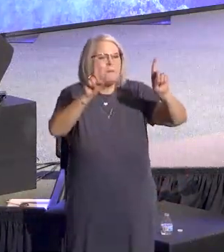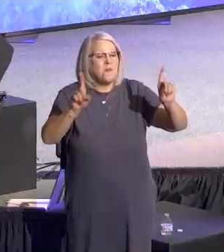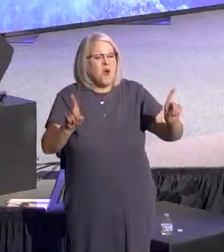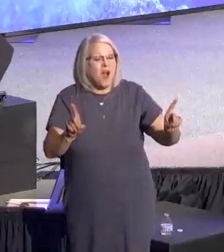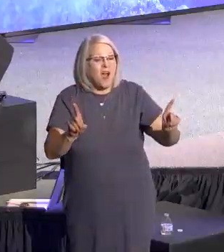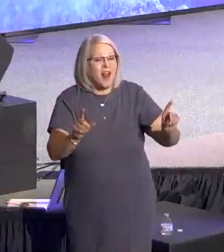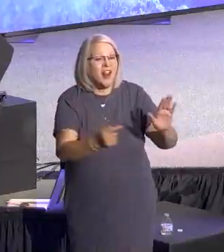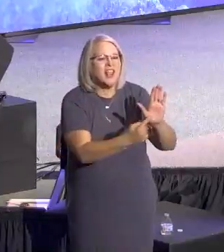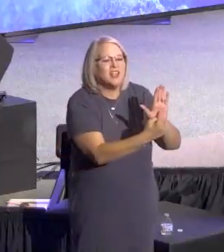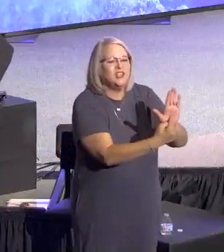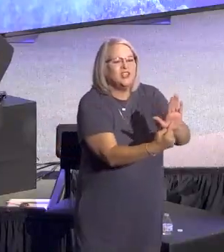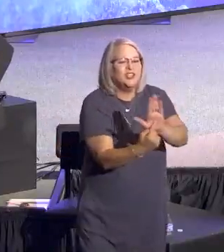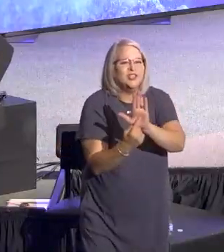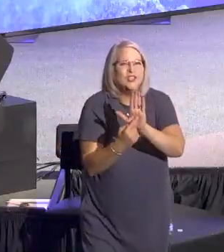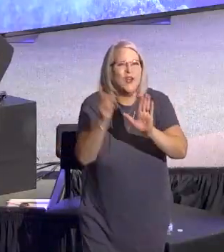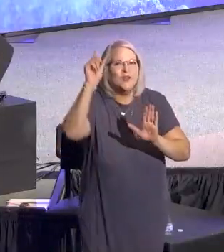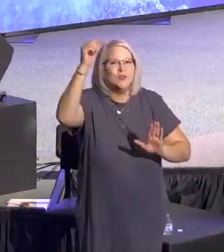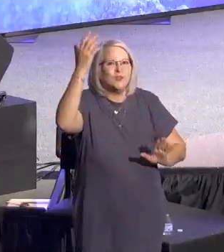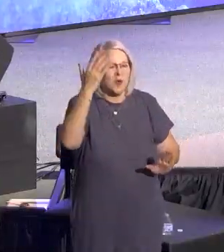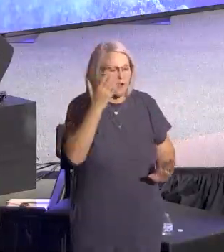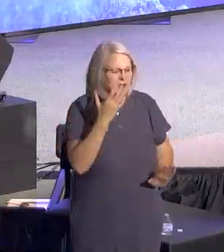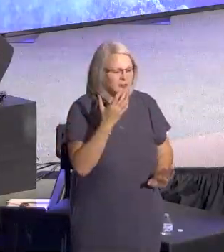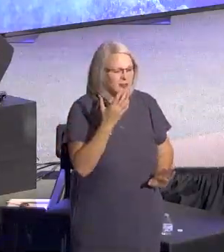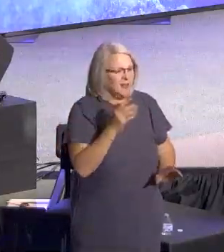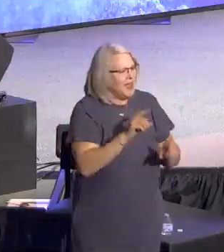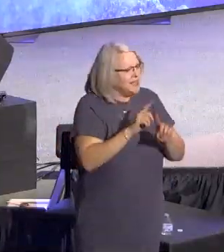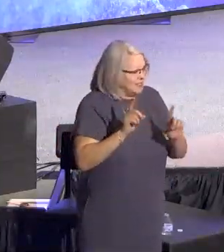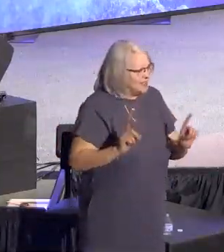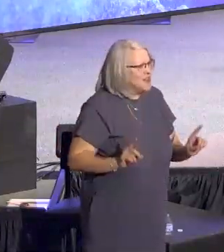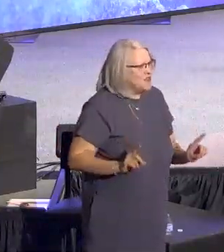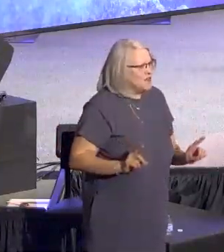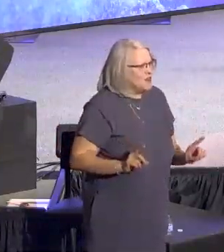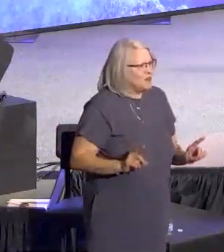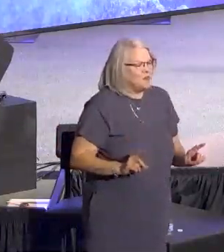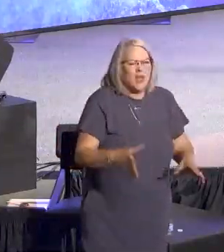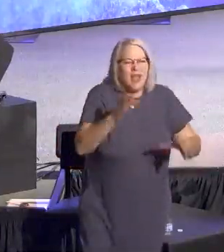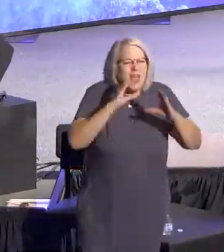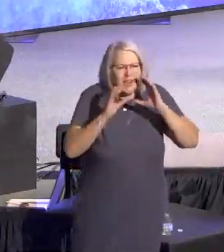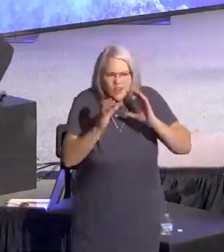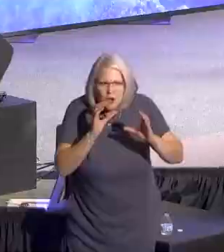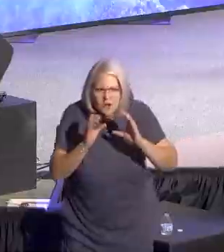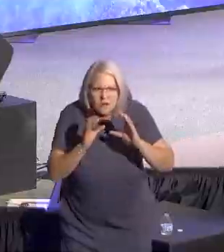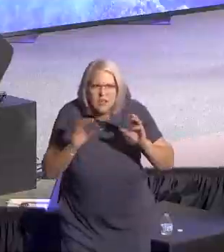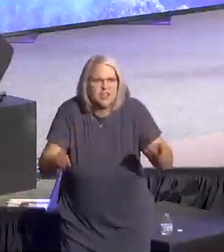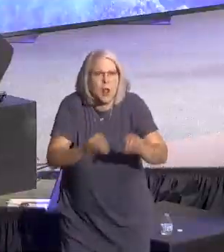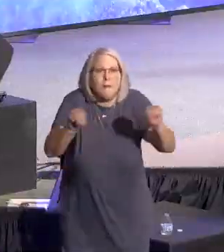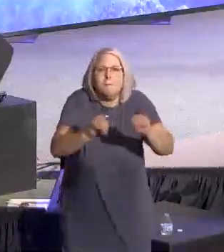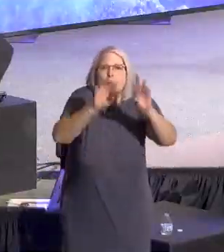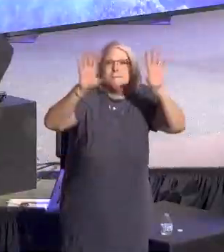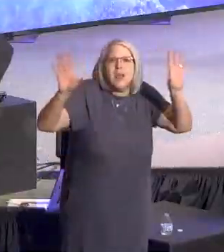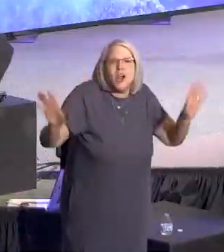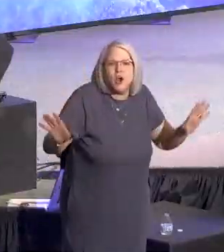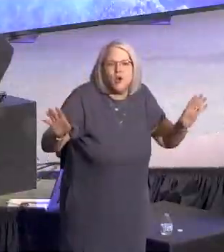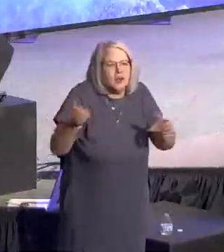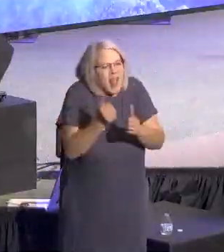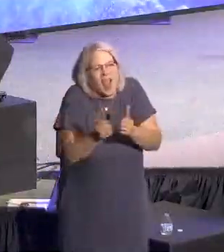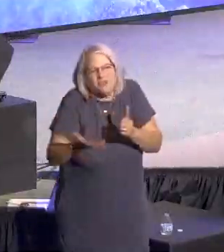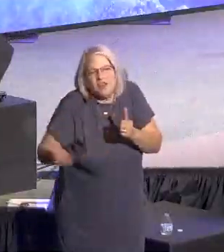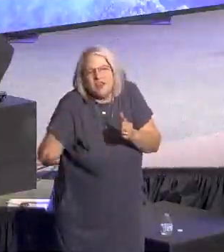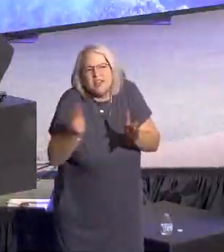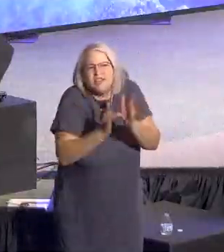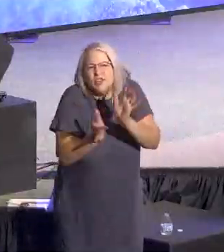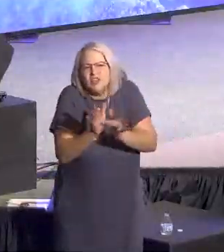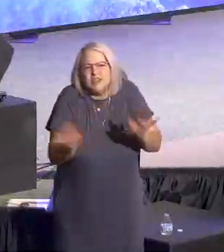every single thing that he does. In every conversation, every miracle, and everything Jesus